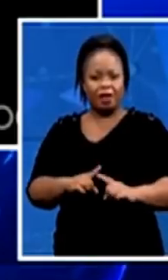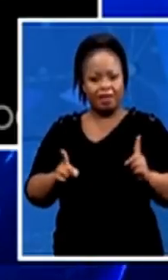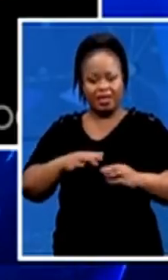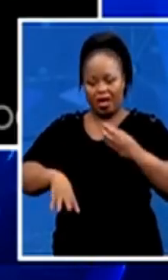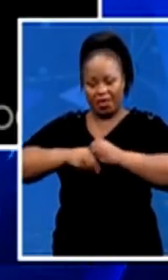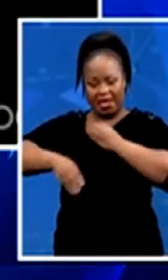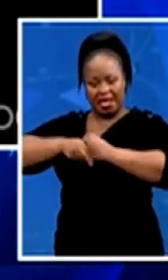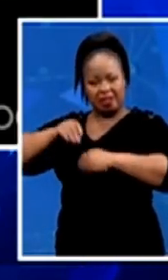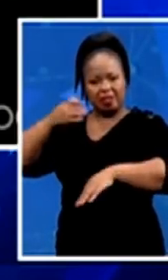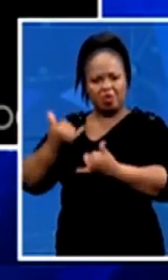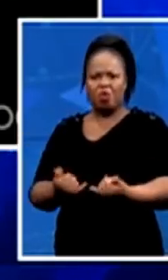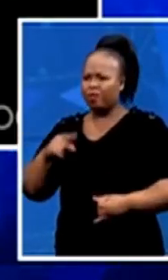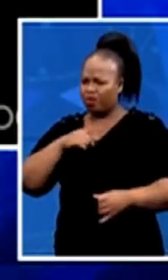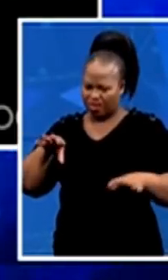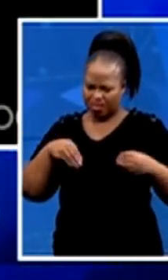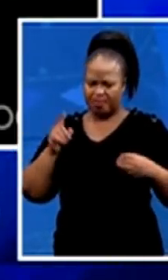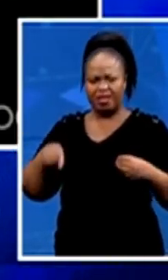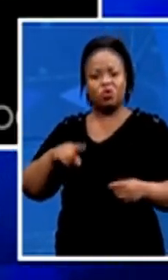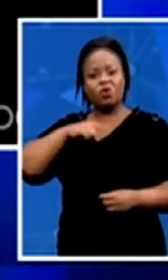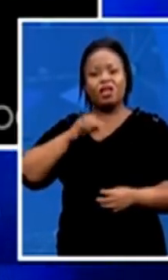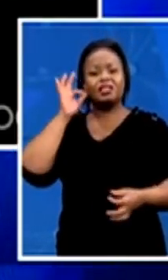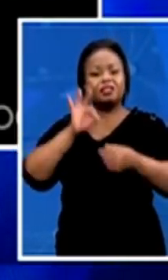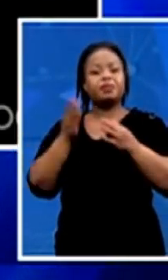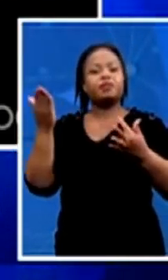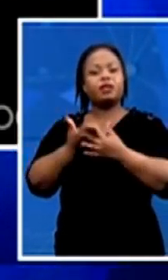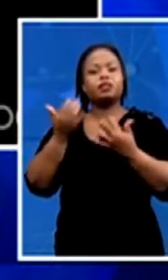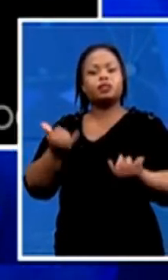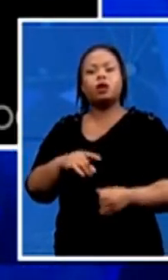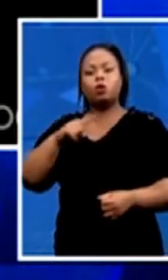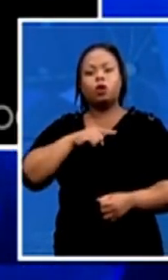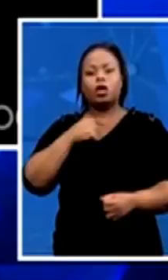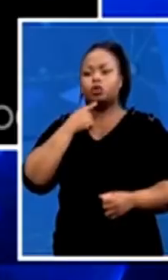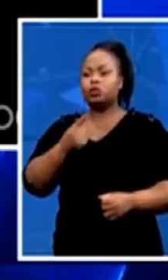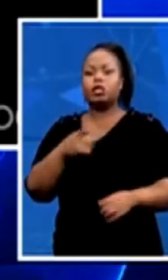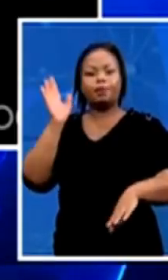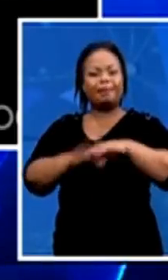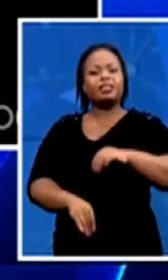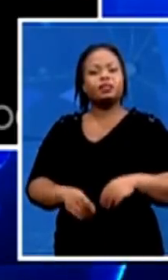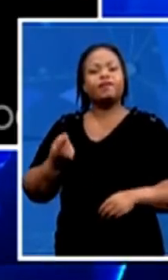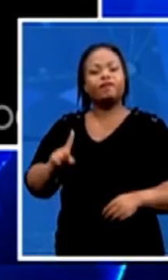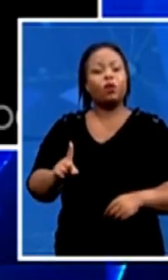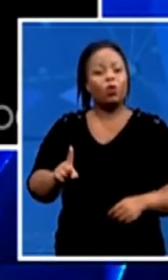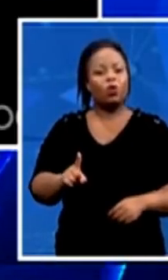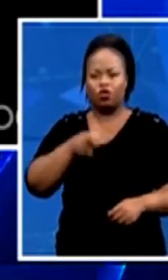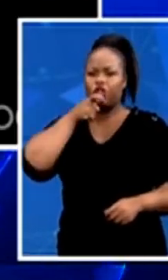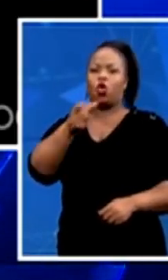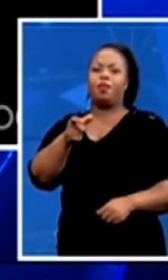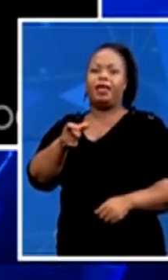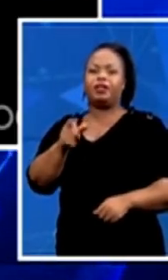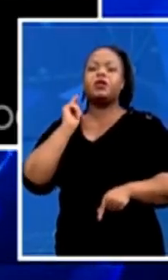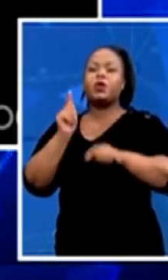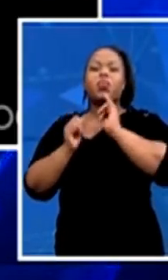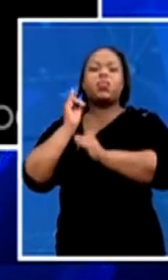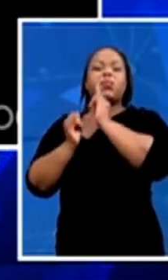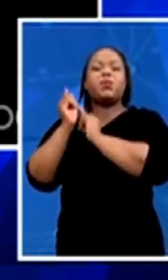in this particular case, what was being punished was even more than the